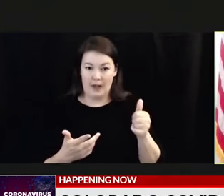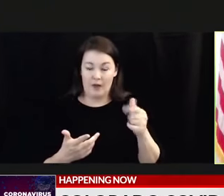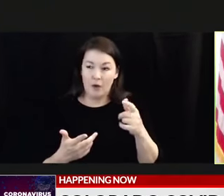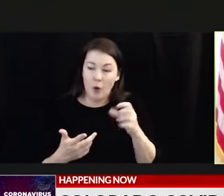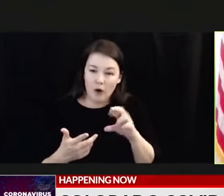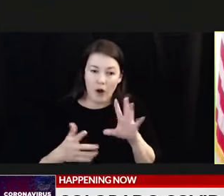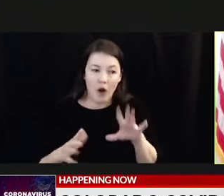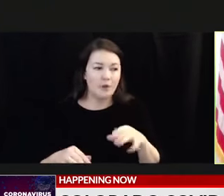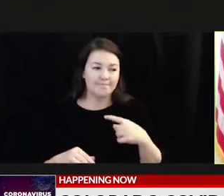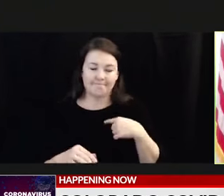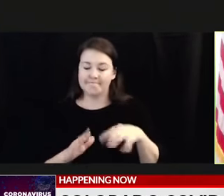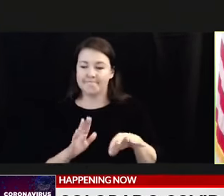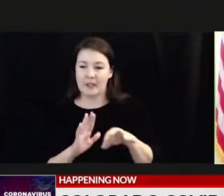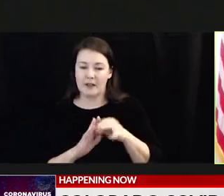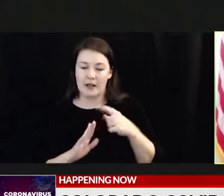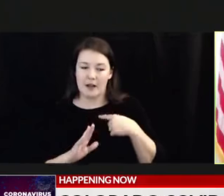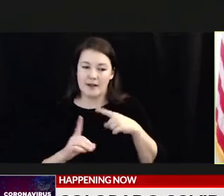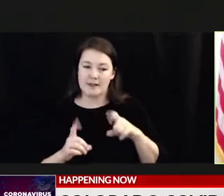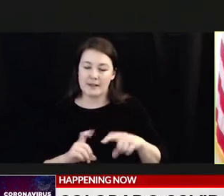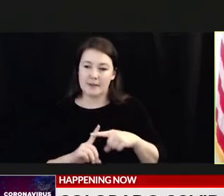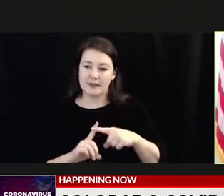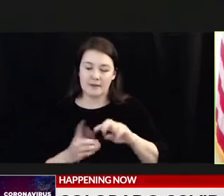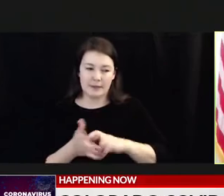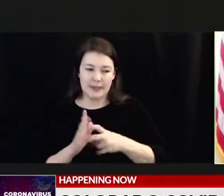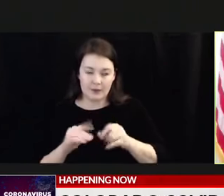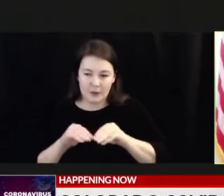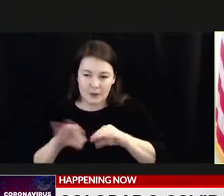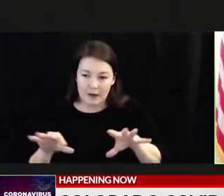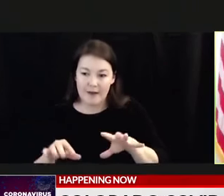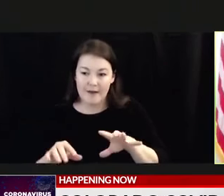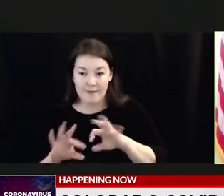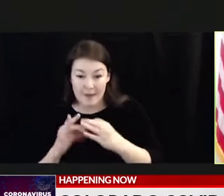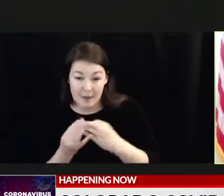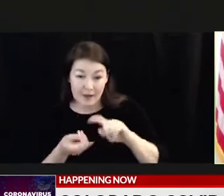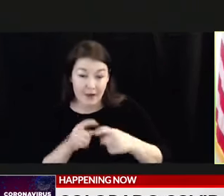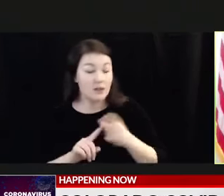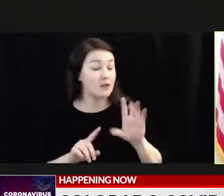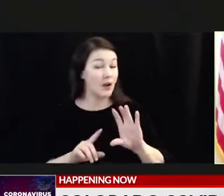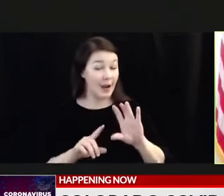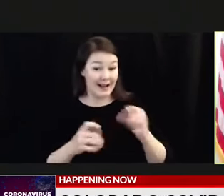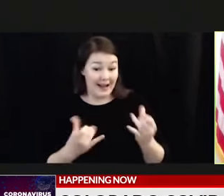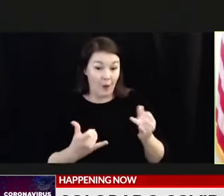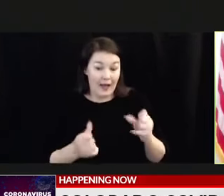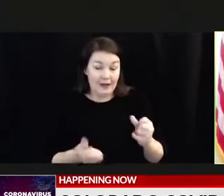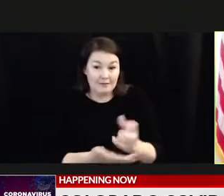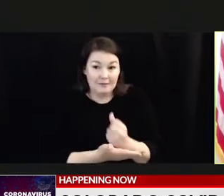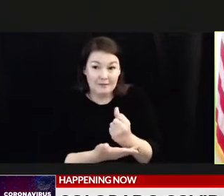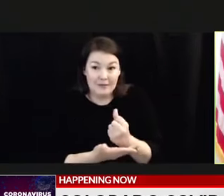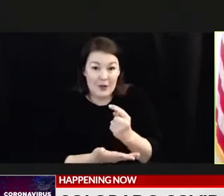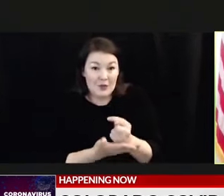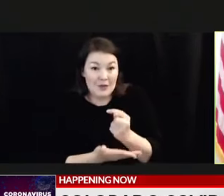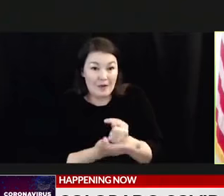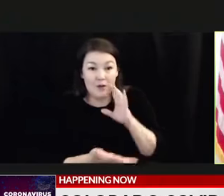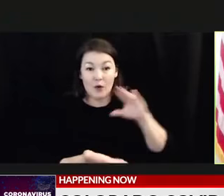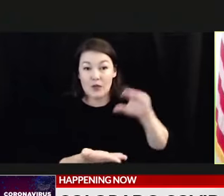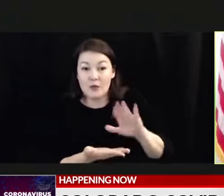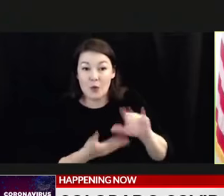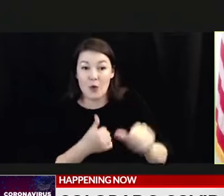it's COVID, but also because there might be an effective treatment for you, monoclonal antibodies, that could reduce your risk of hospitalization